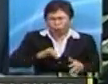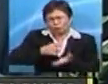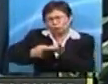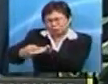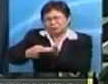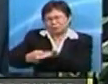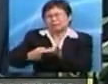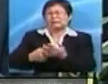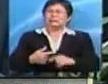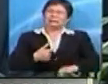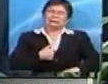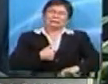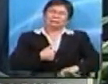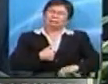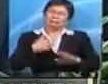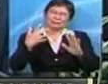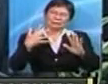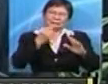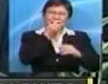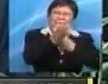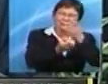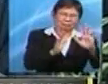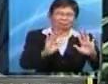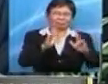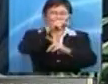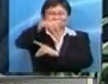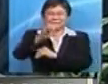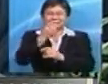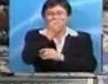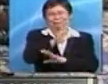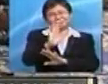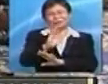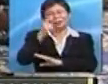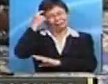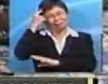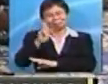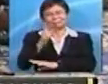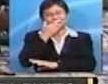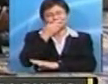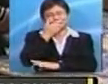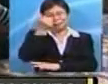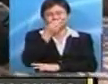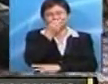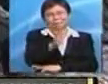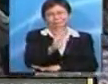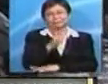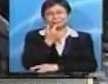this is the appropriate PC to reveal such information. Okay, second